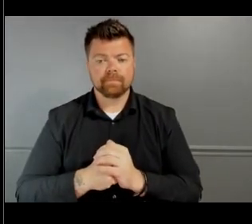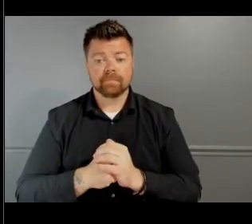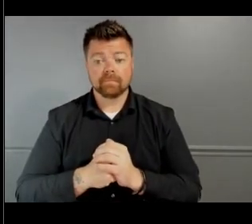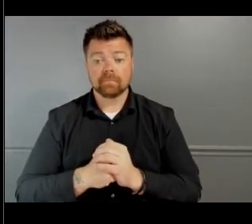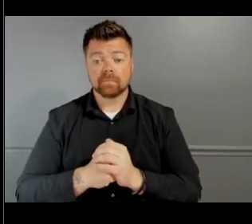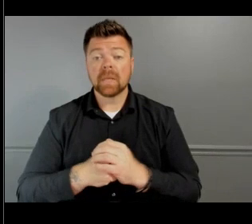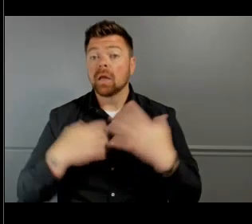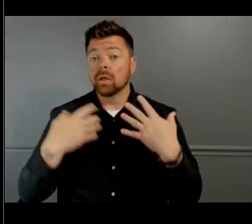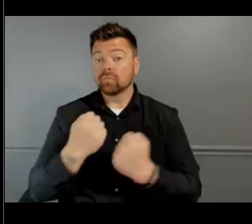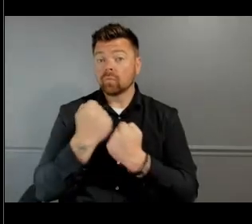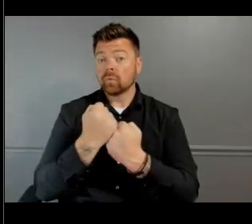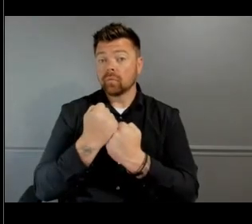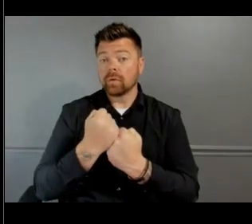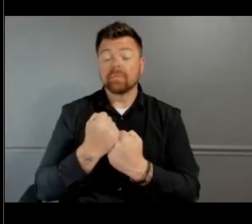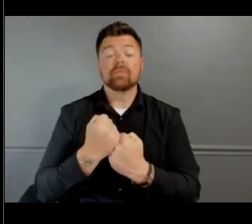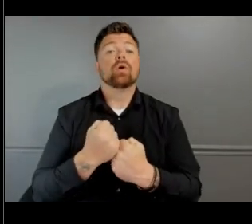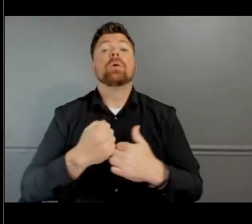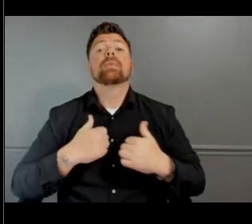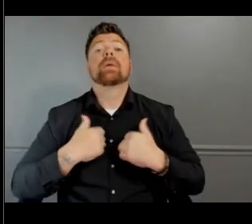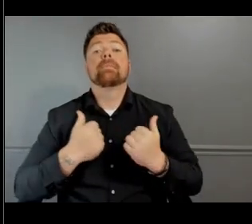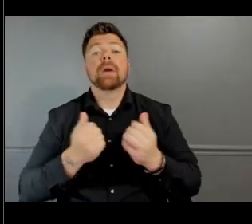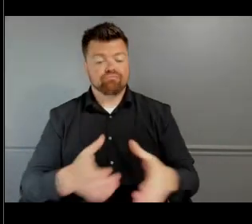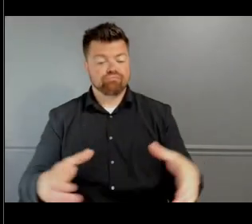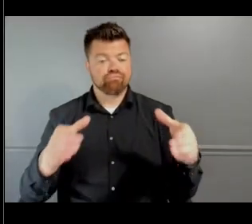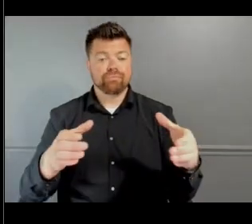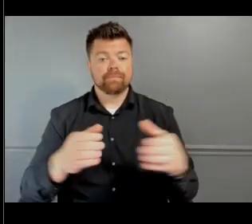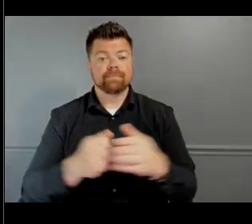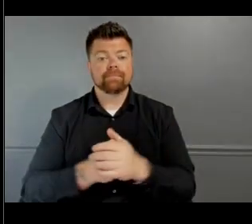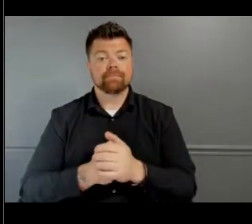Reinforcing for bathtubs.